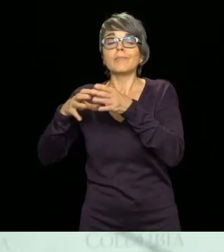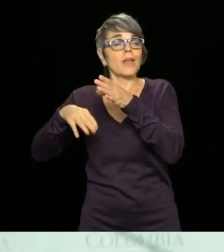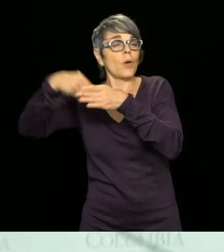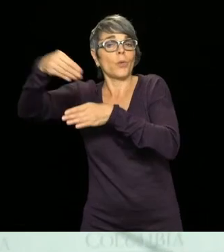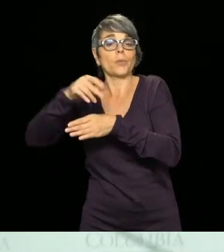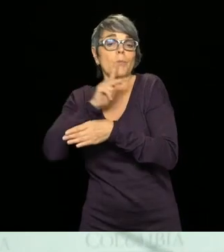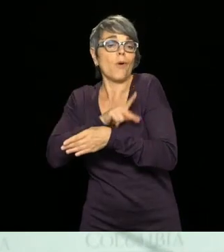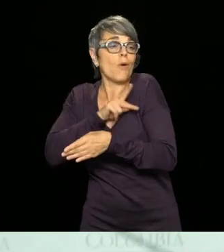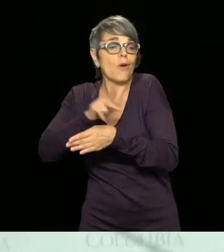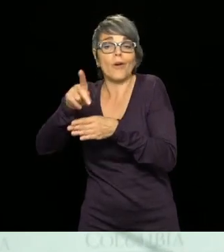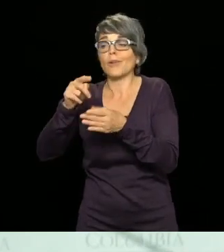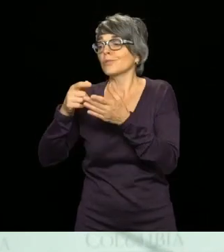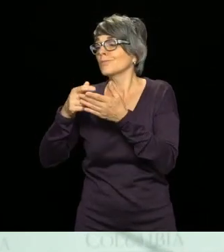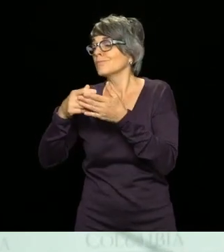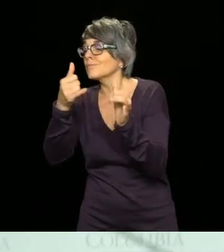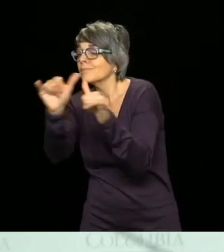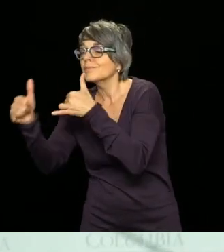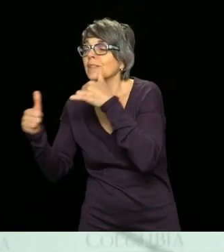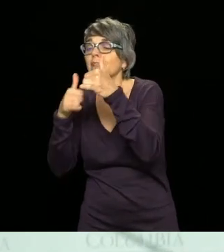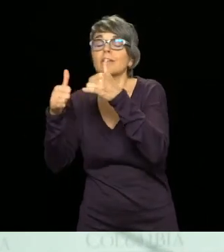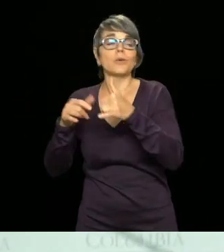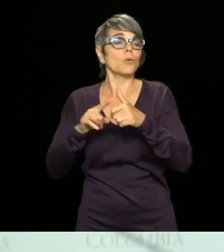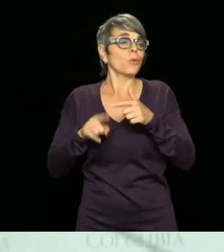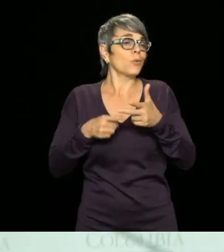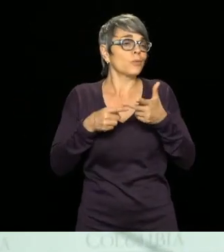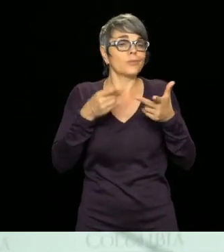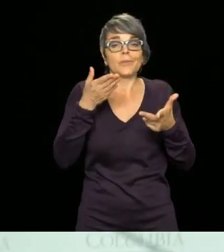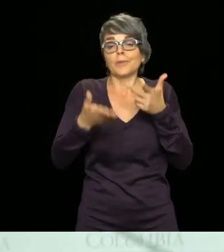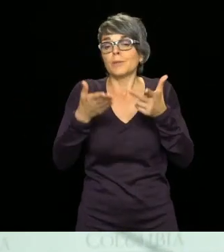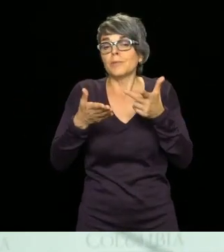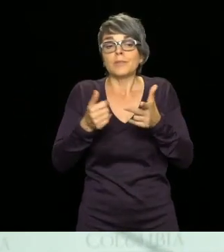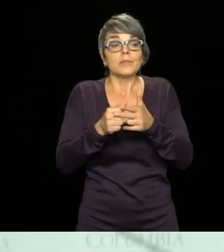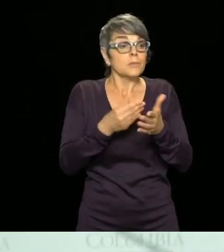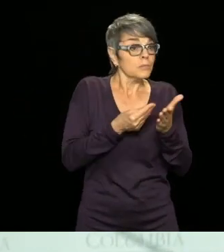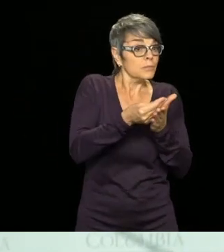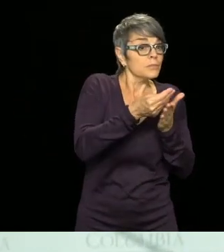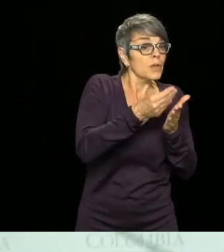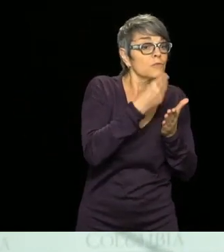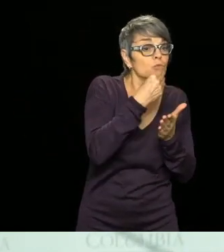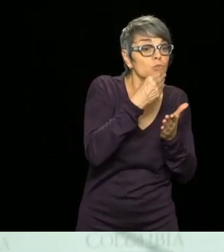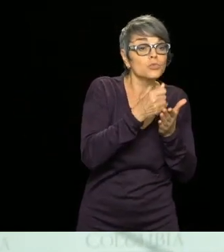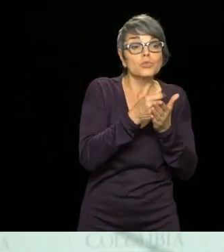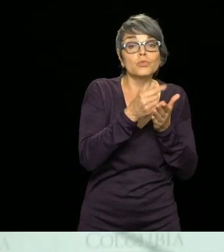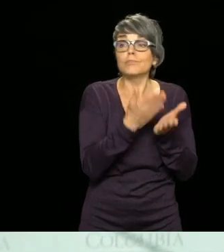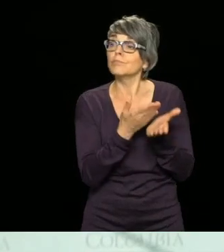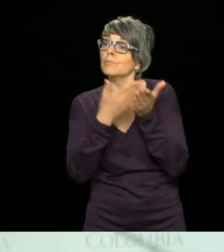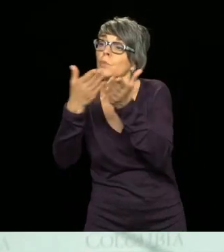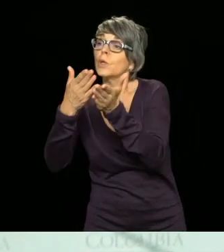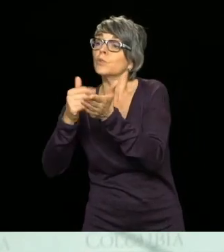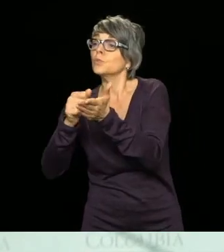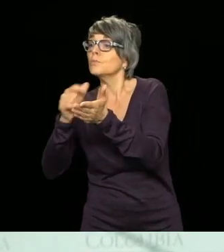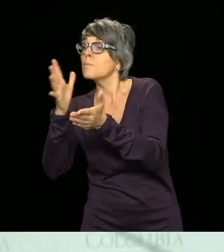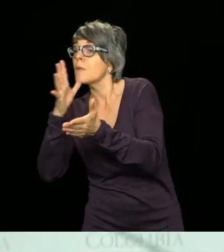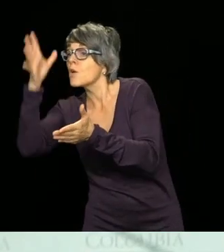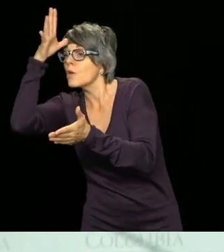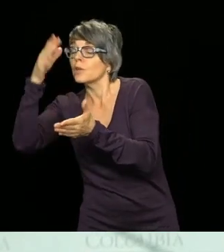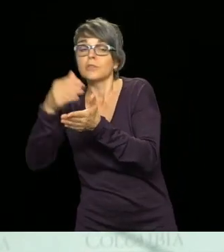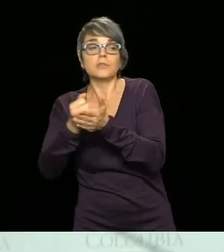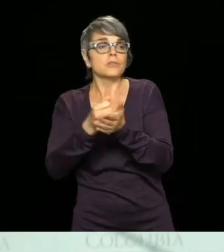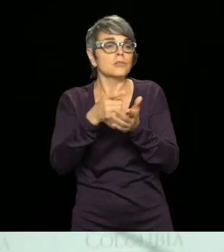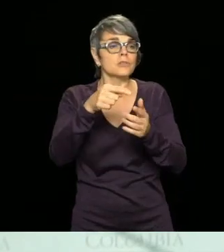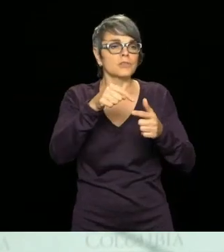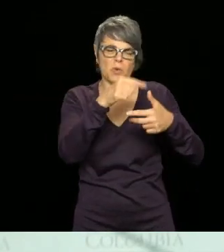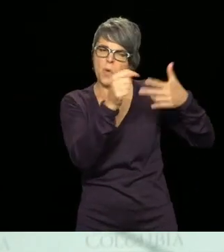childcare, perhaps delivering groceries to their elderly parents. And I think it's in all of those intersections that we're hearing that